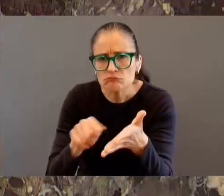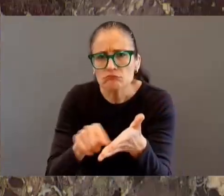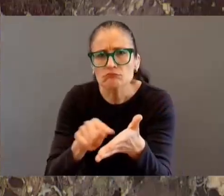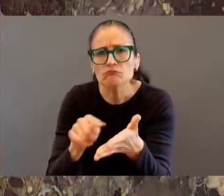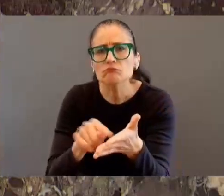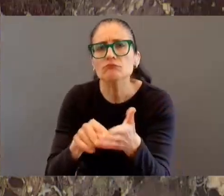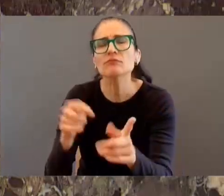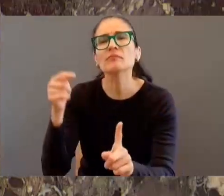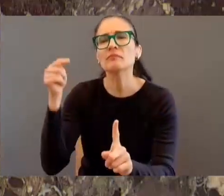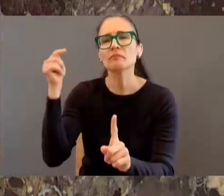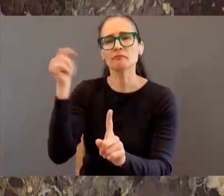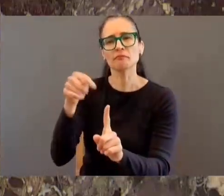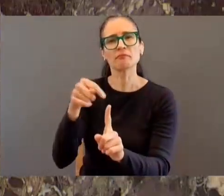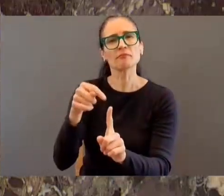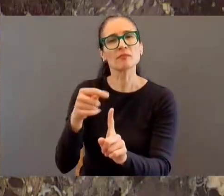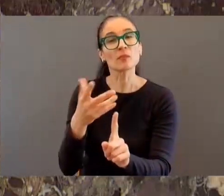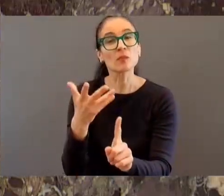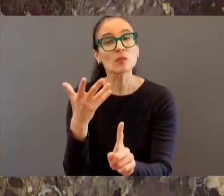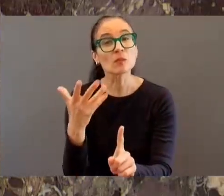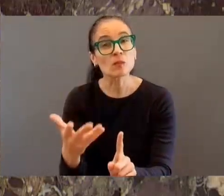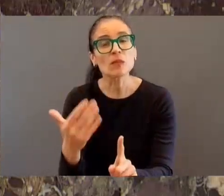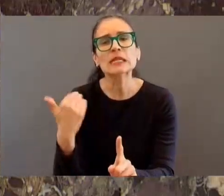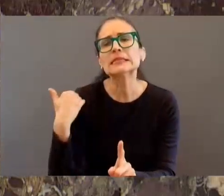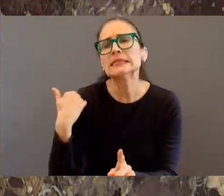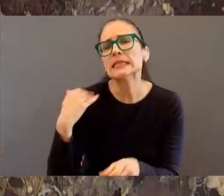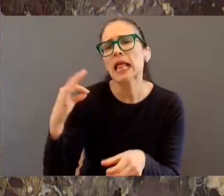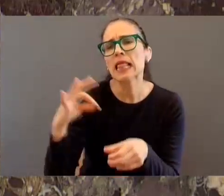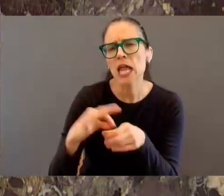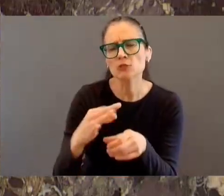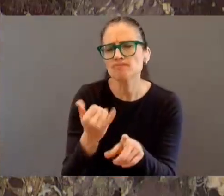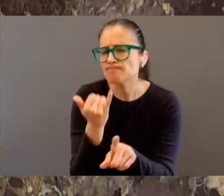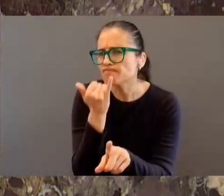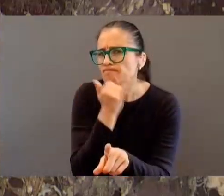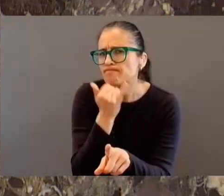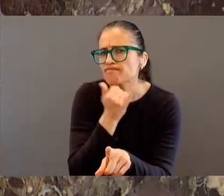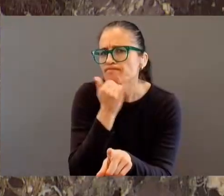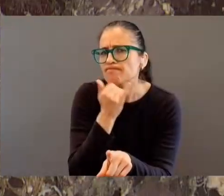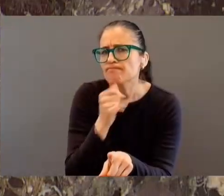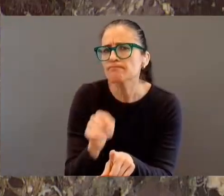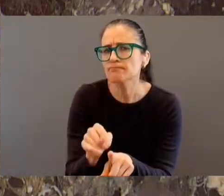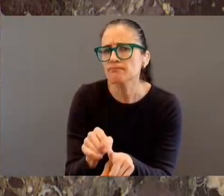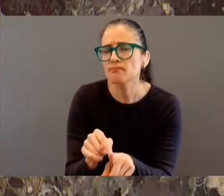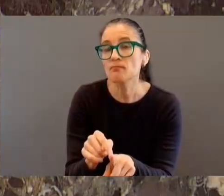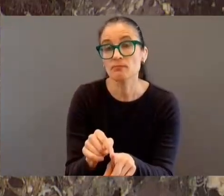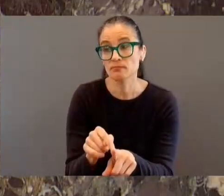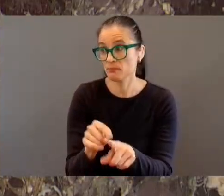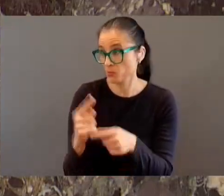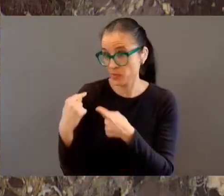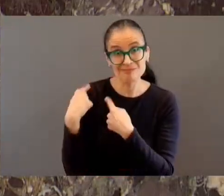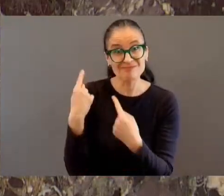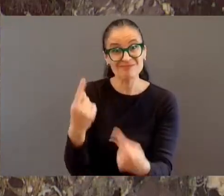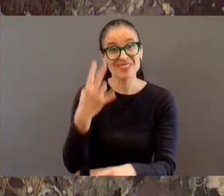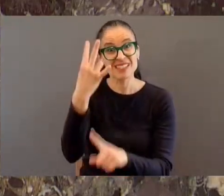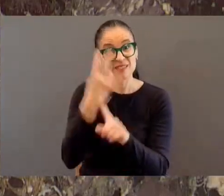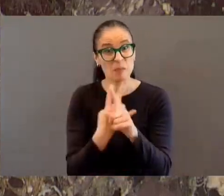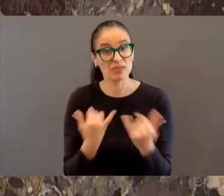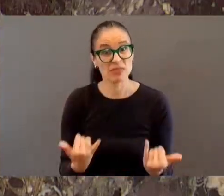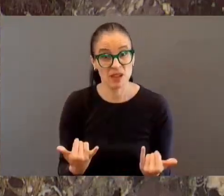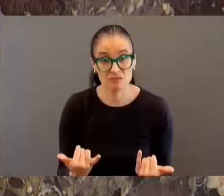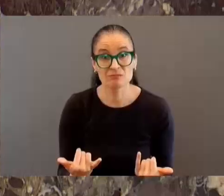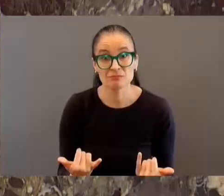with the last provincial election. But after 7 months and an entire legislative